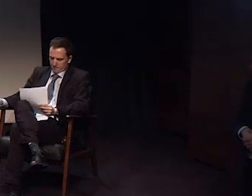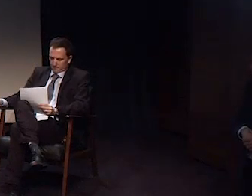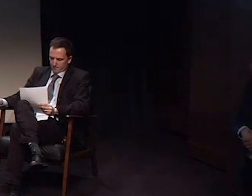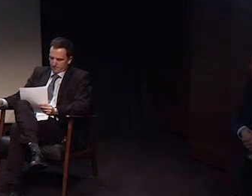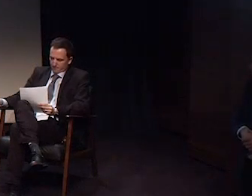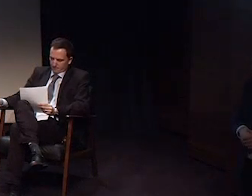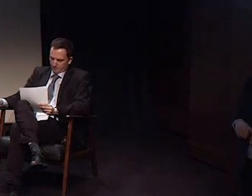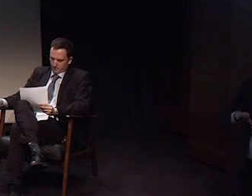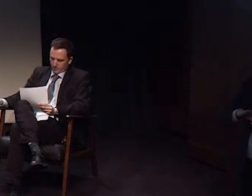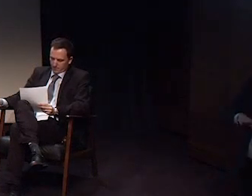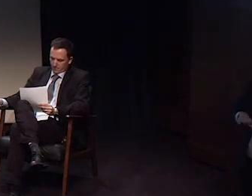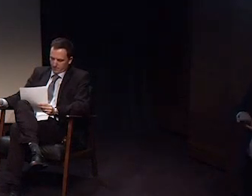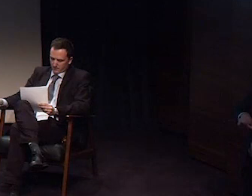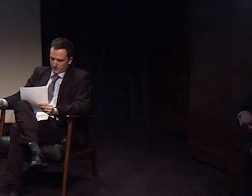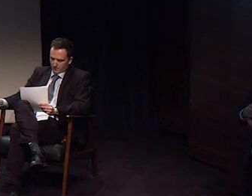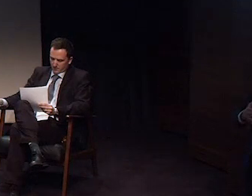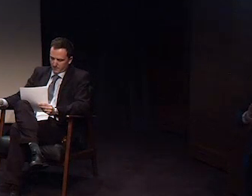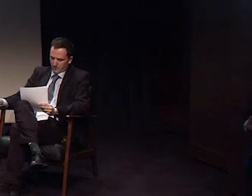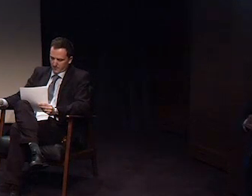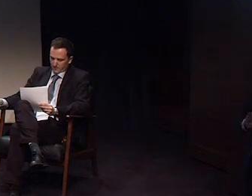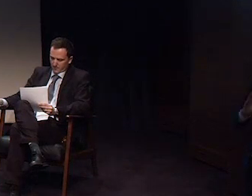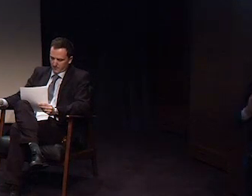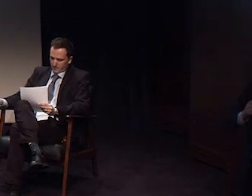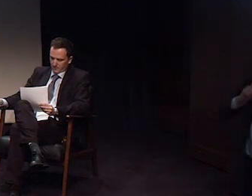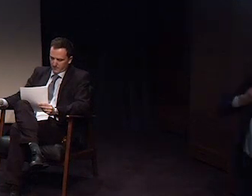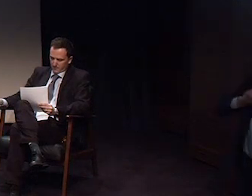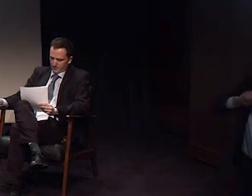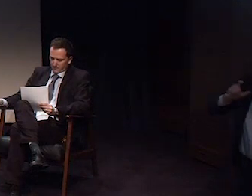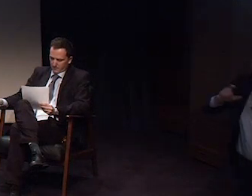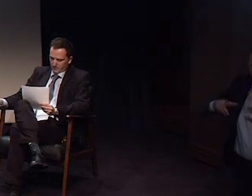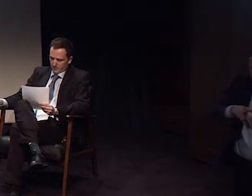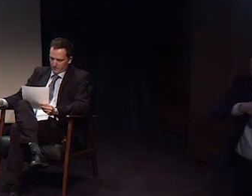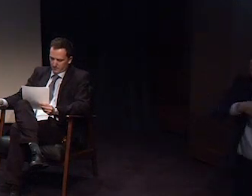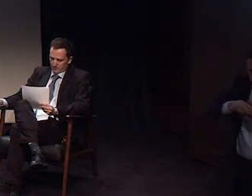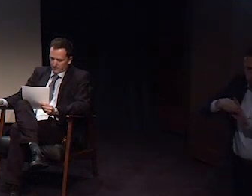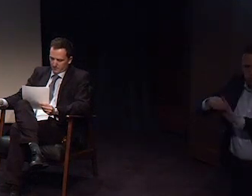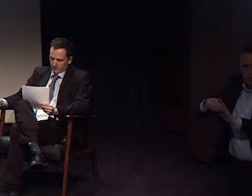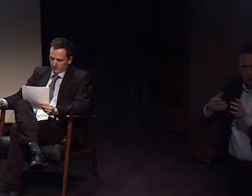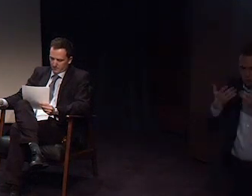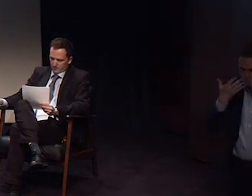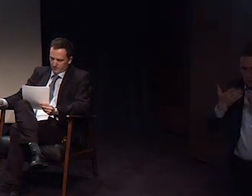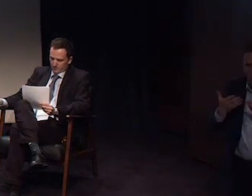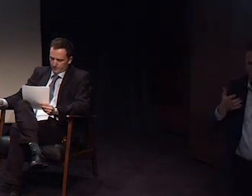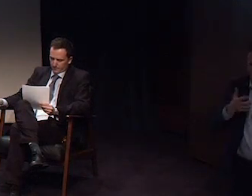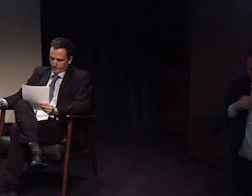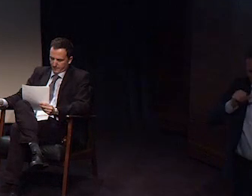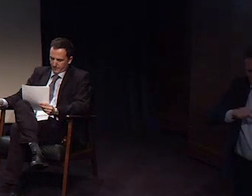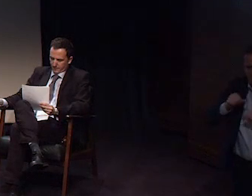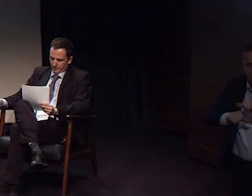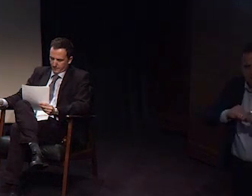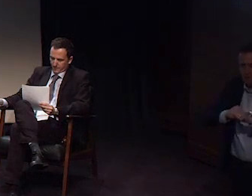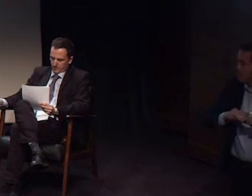The last step was to create a photographic representation of a key moment as one